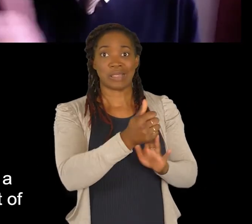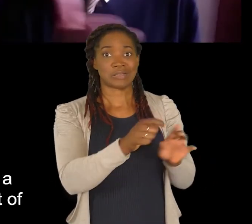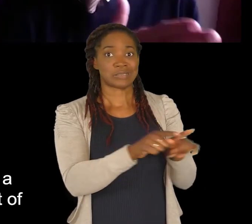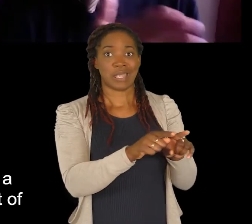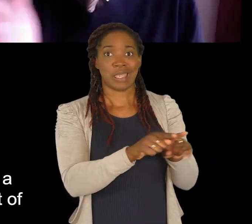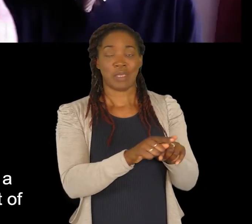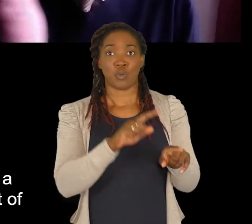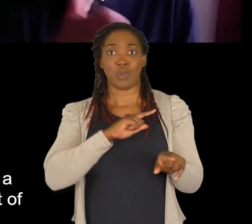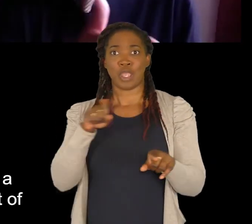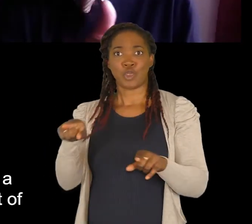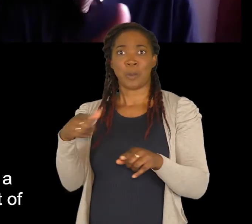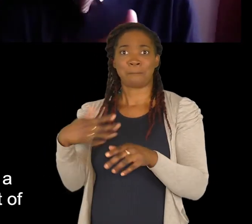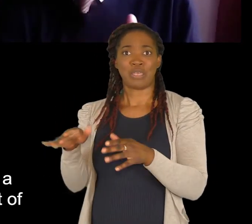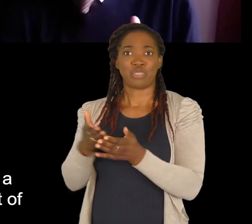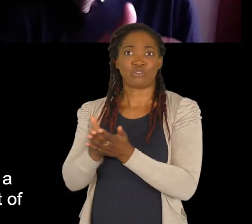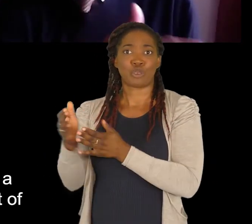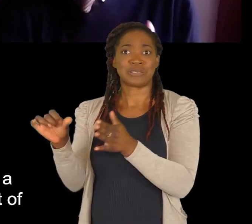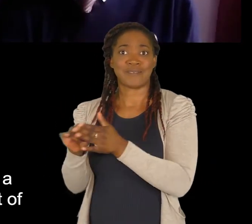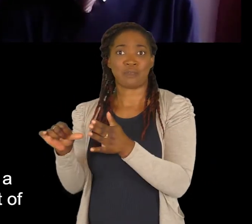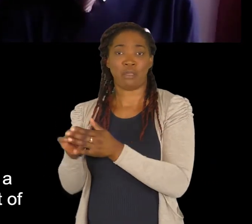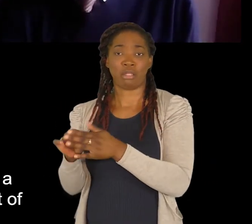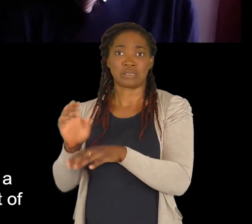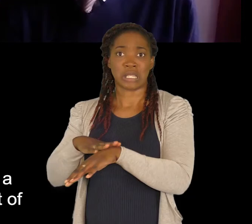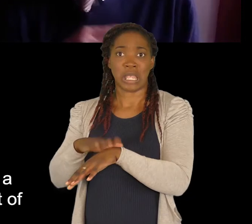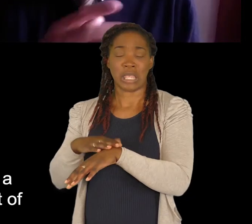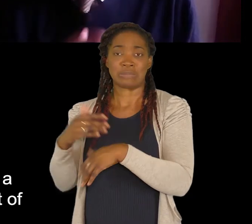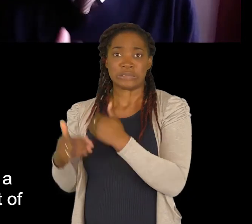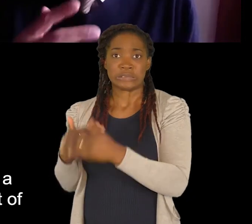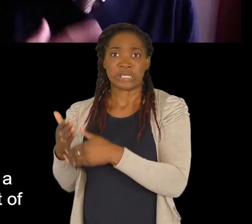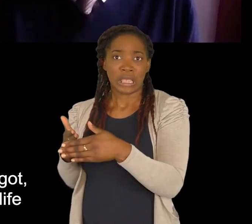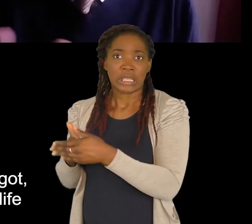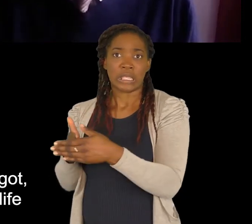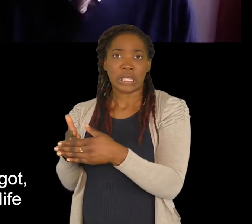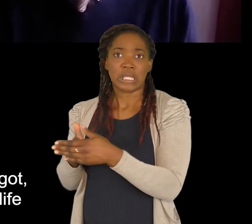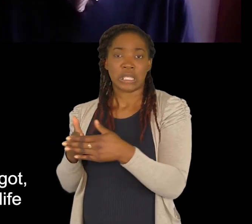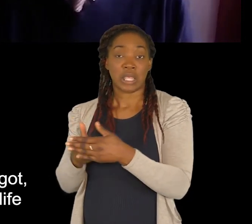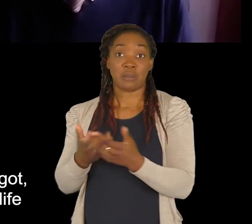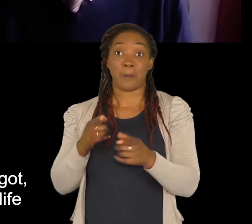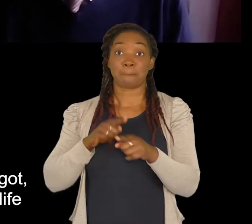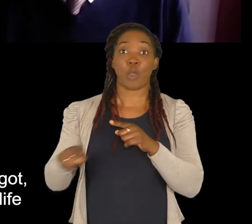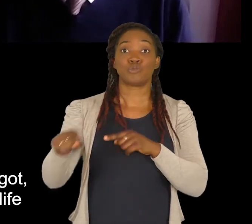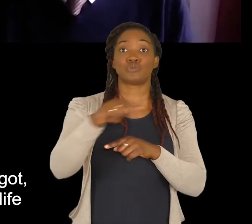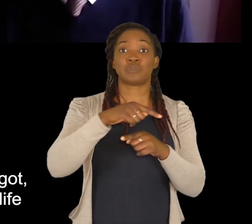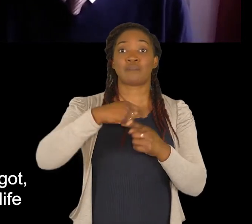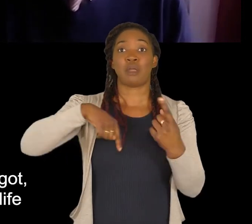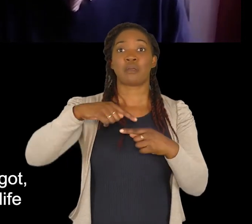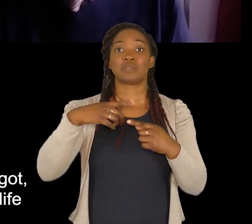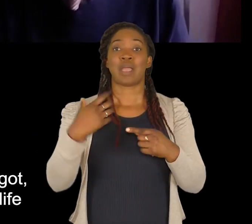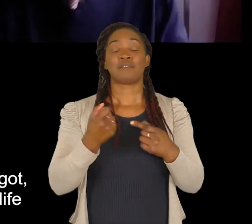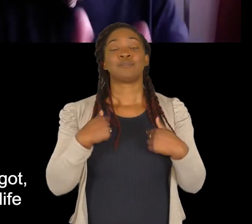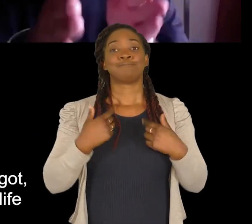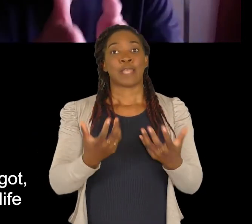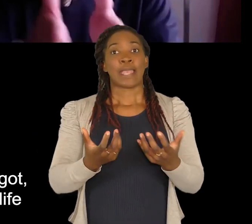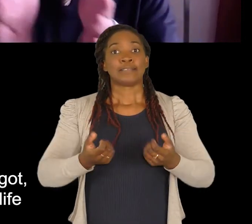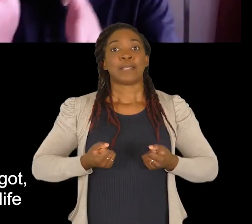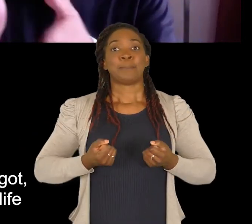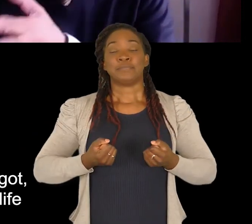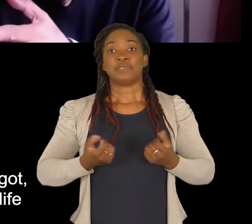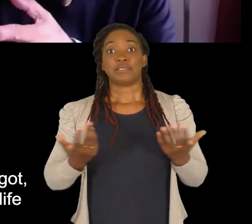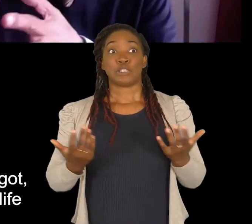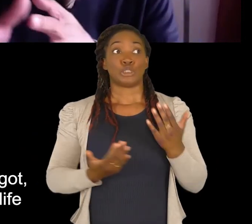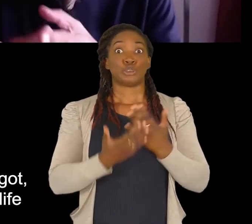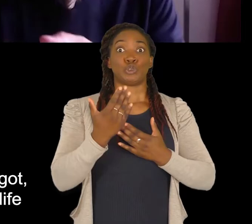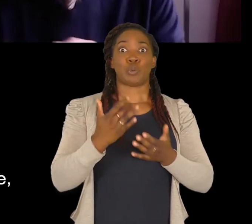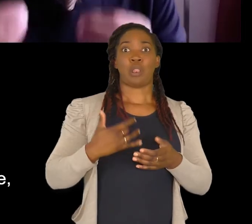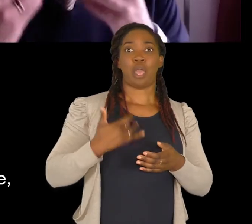that's not to say that you haven't been through a difficult journey in your challenges, but most of us have come to terms with what we've got. We've come to terms with a new type